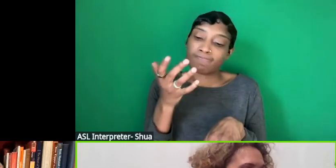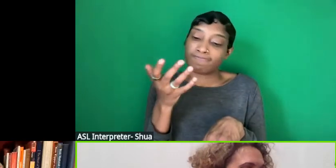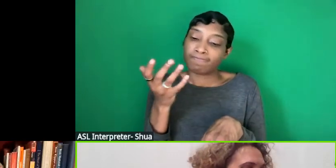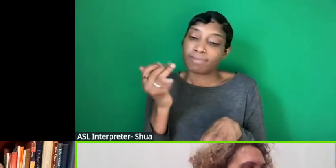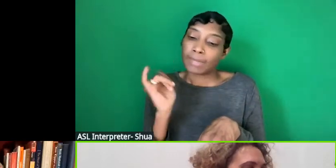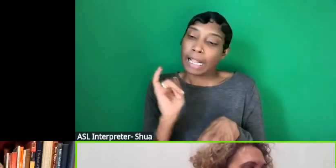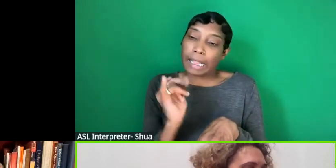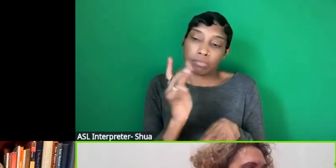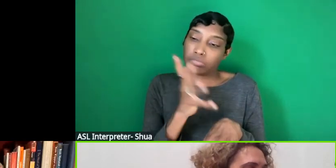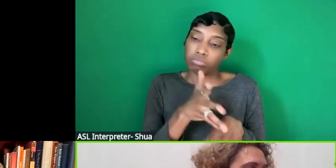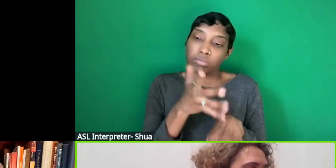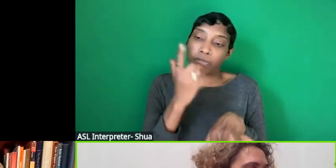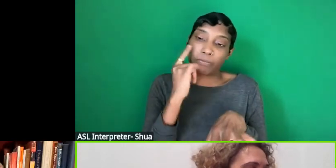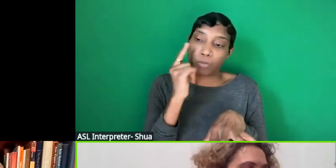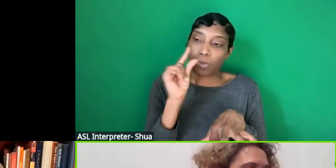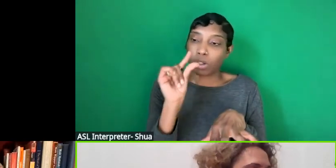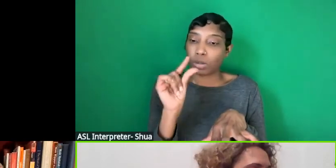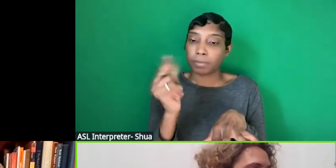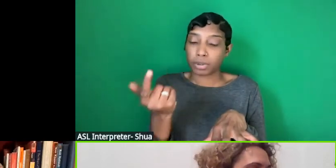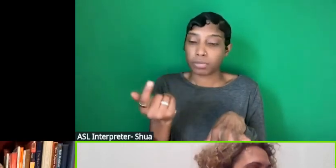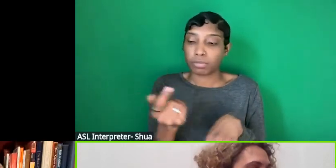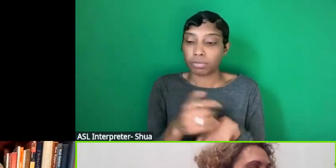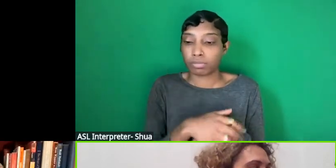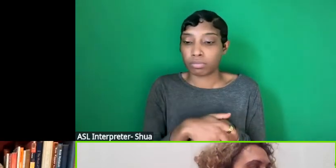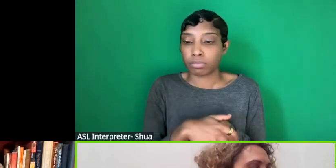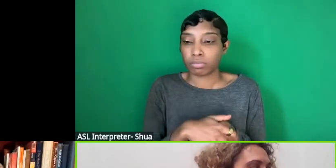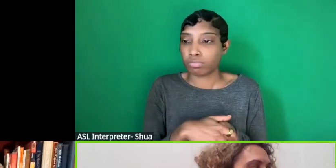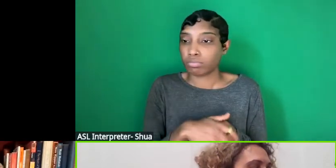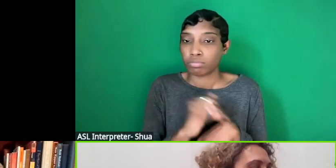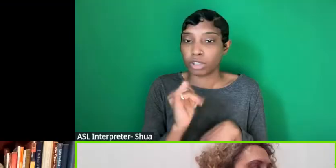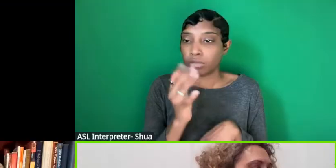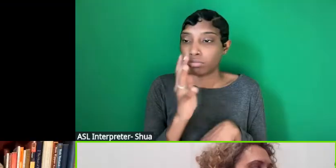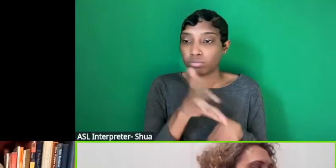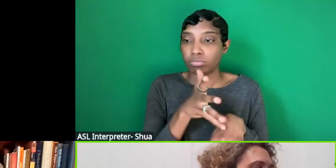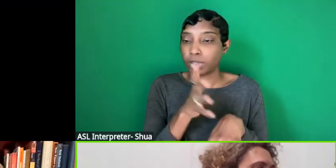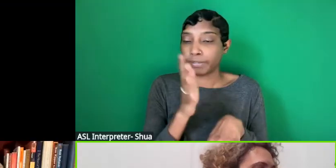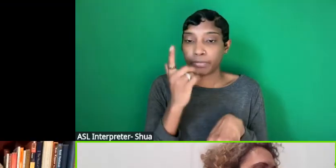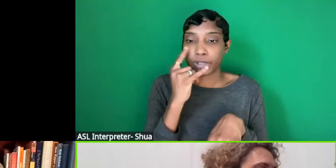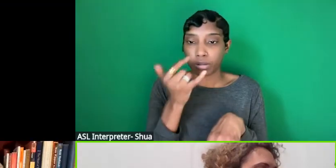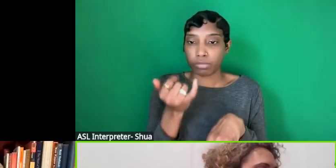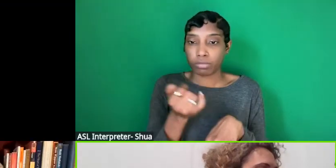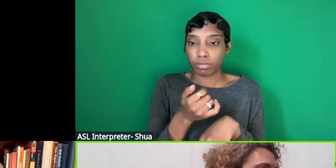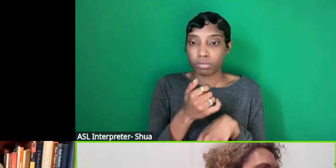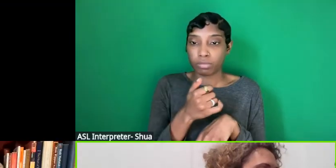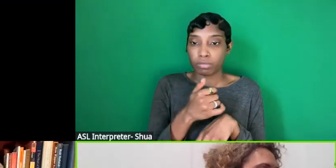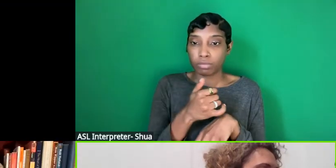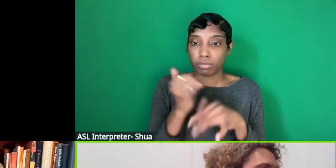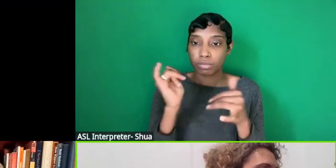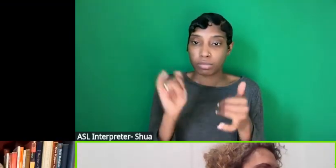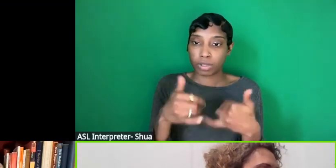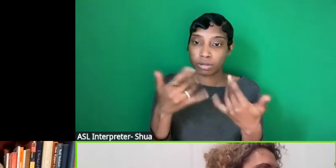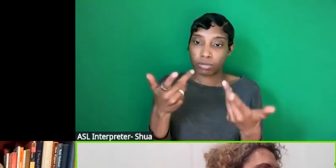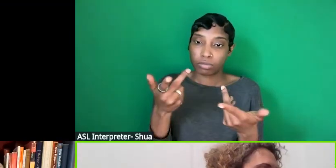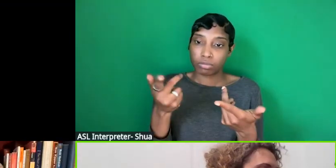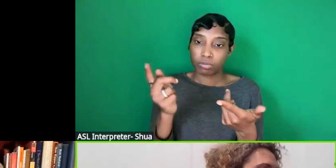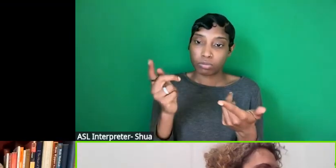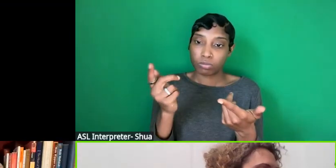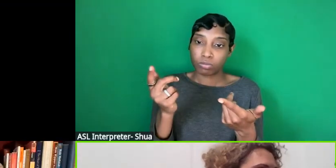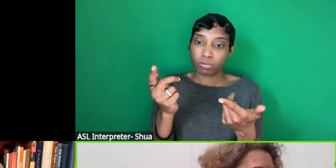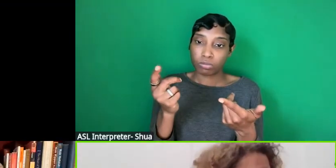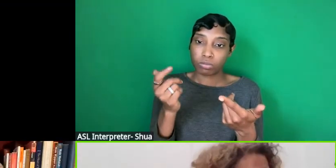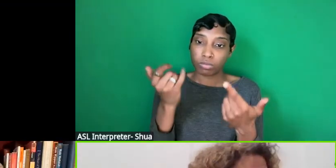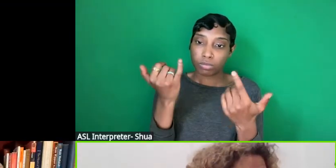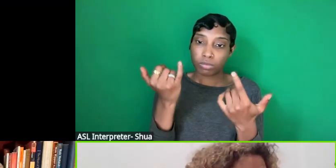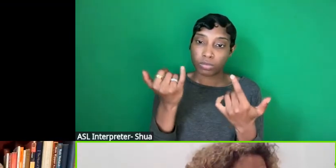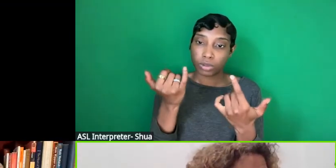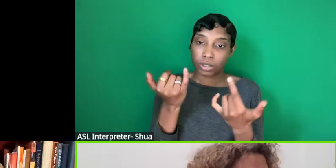there, and just leave it be. So in this case, I managed to get this one to not